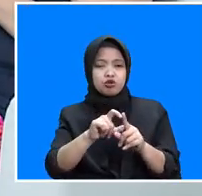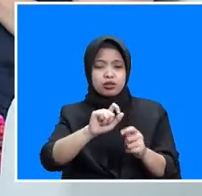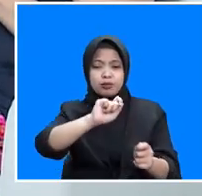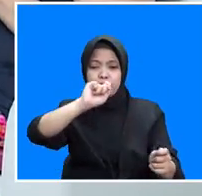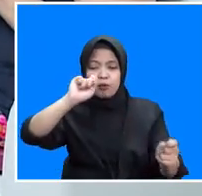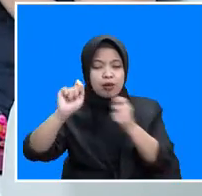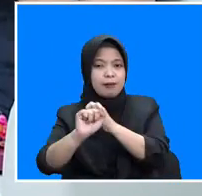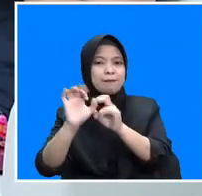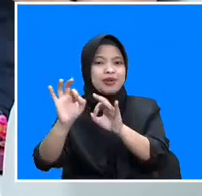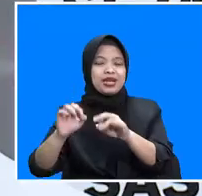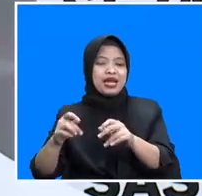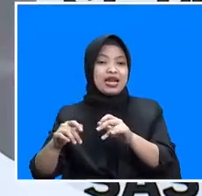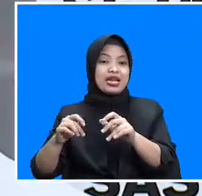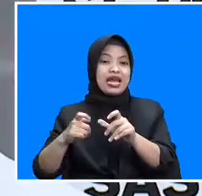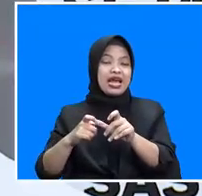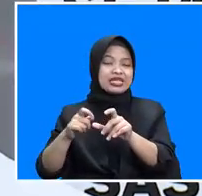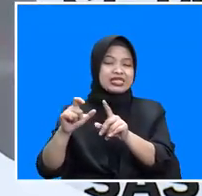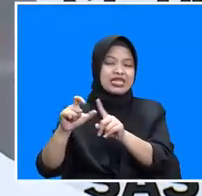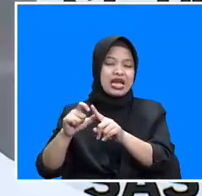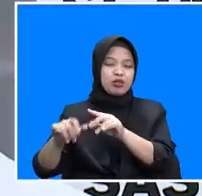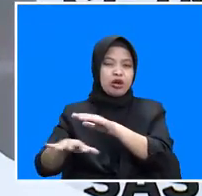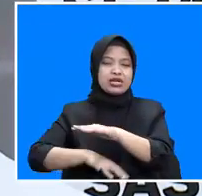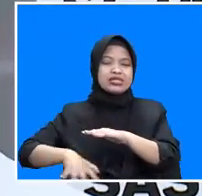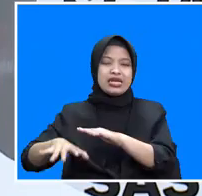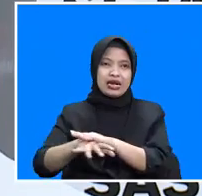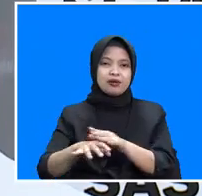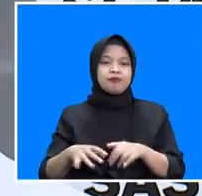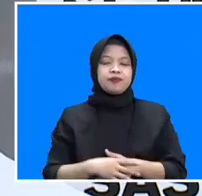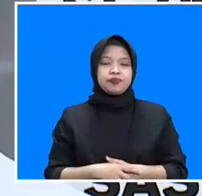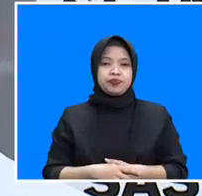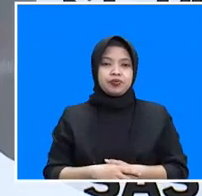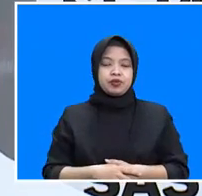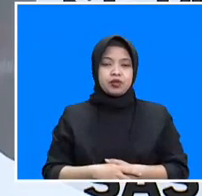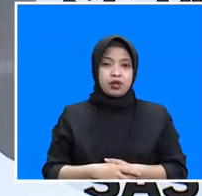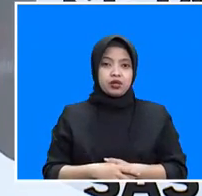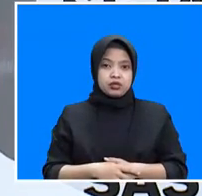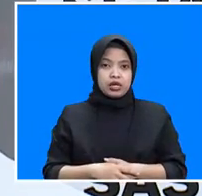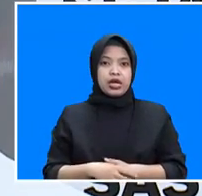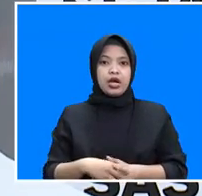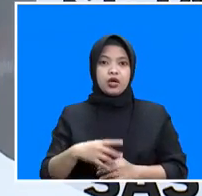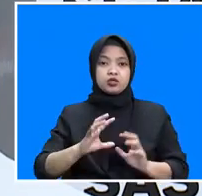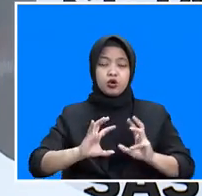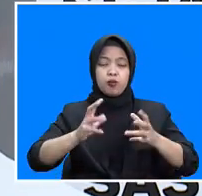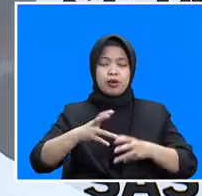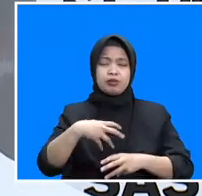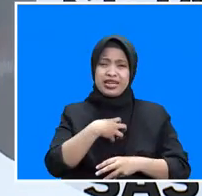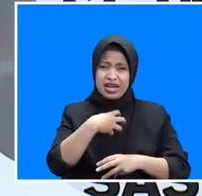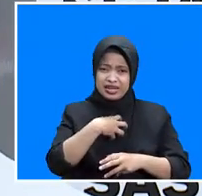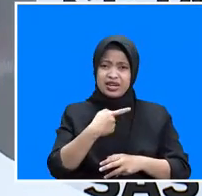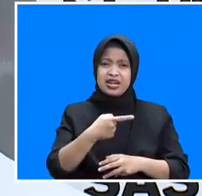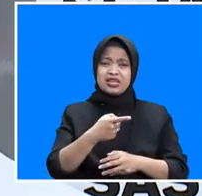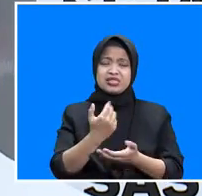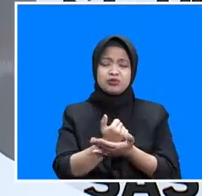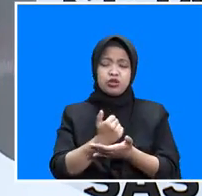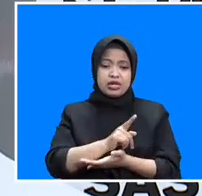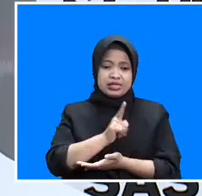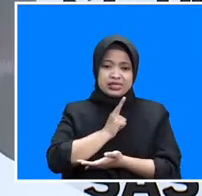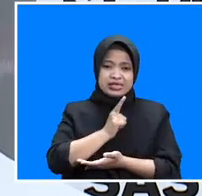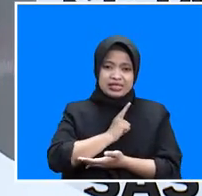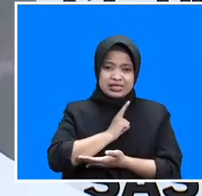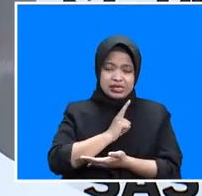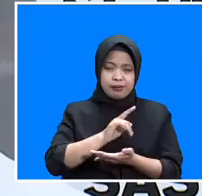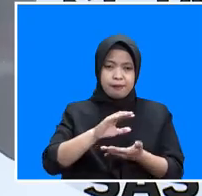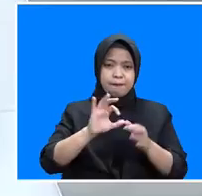globally, I'm sure at country level as well, that investment in early childhood education is one of the most